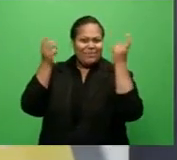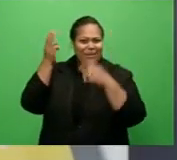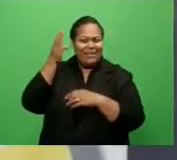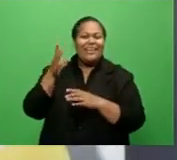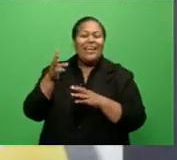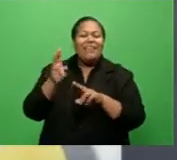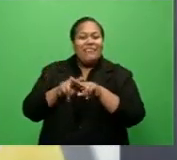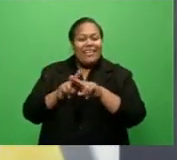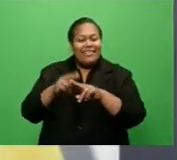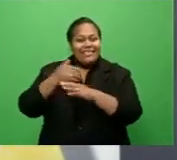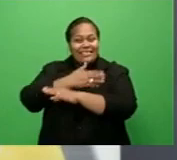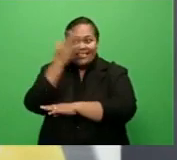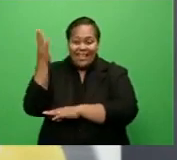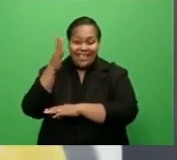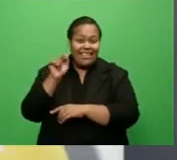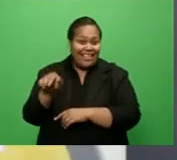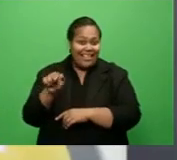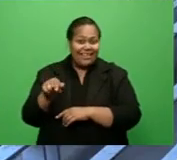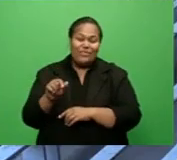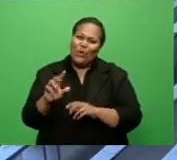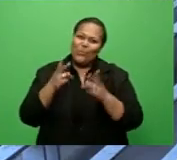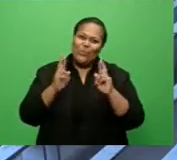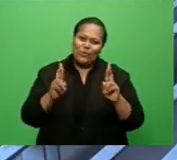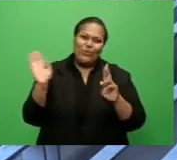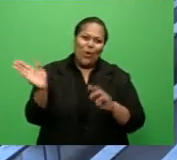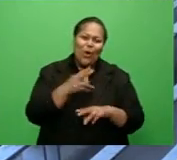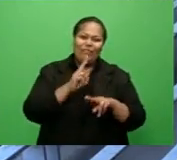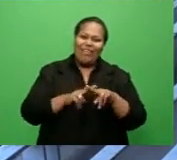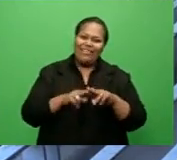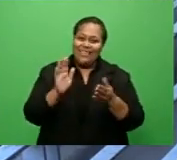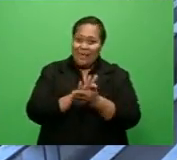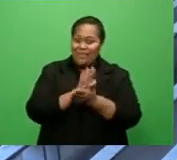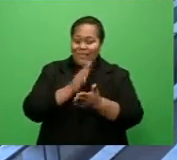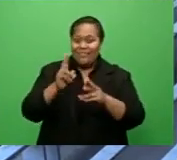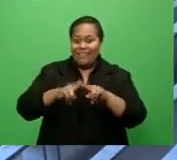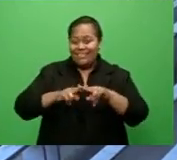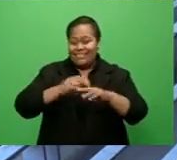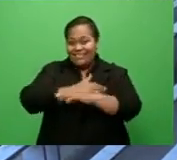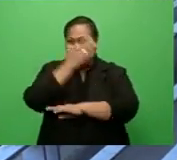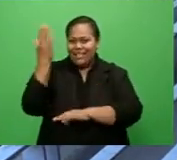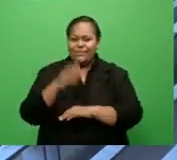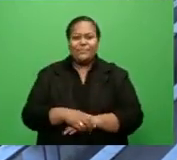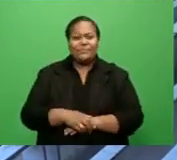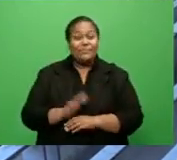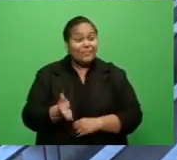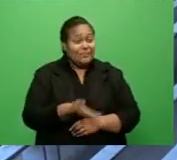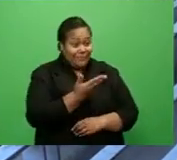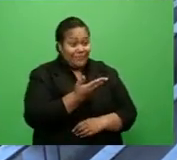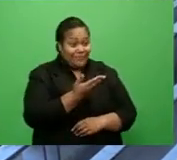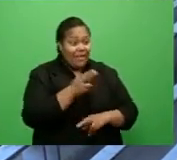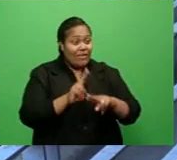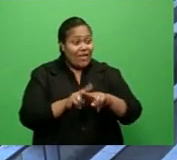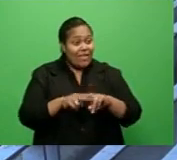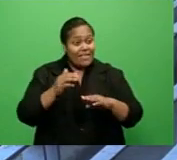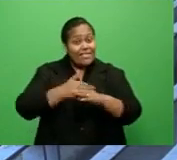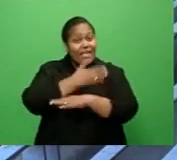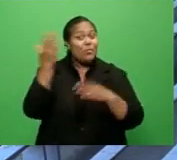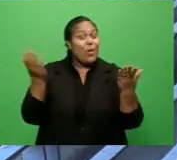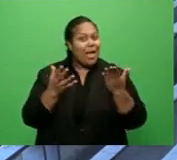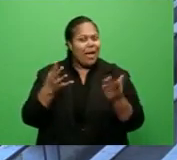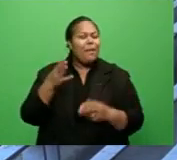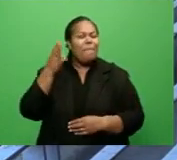every fathers happy Father's Day. I will spend my Father's Day with my father and my mother.